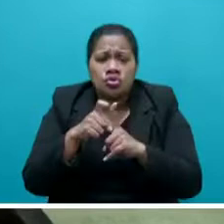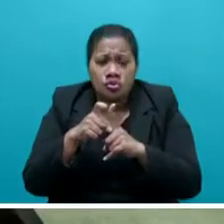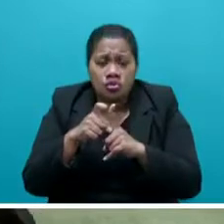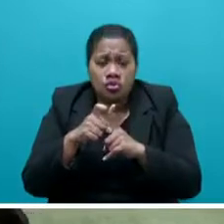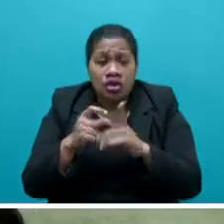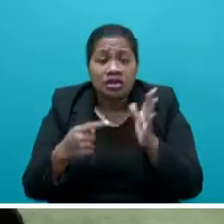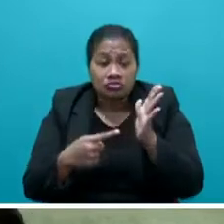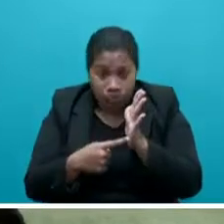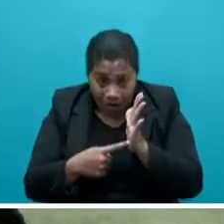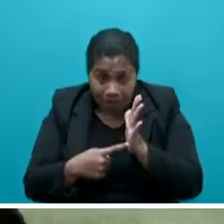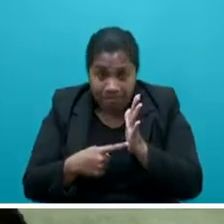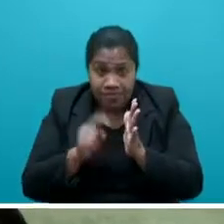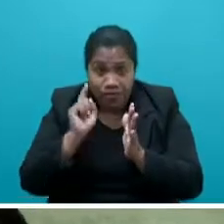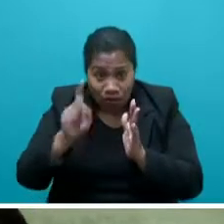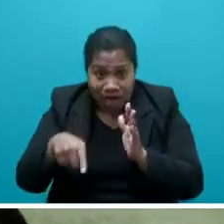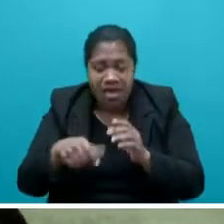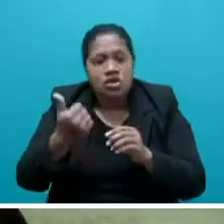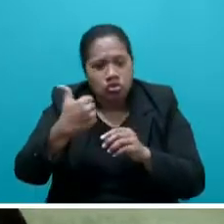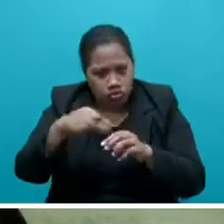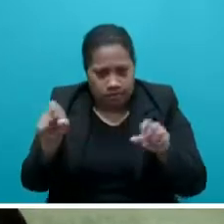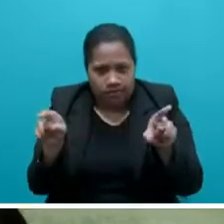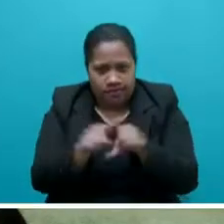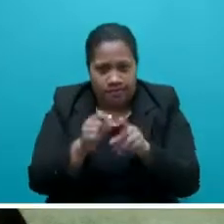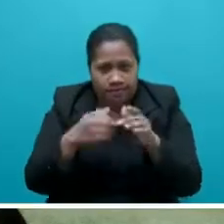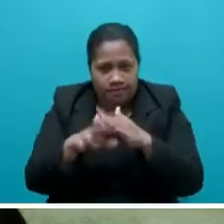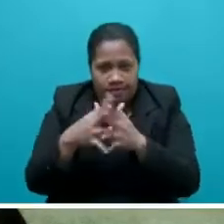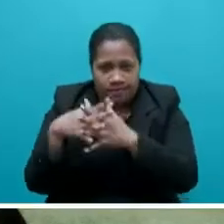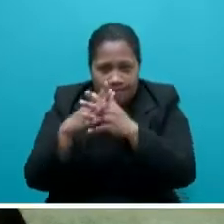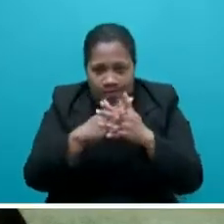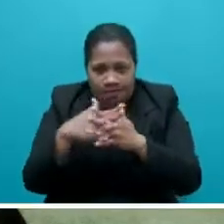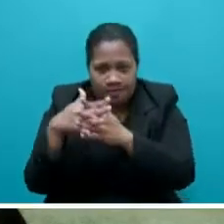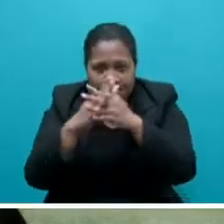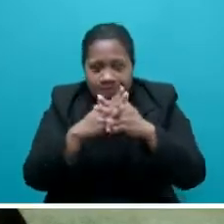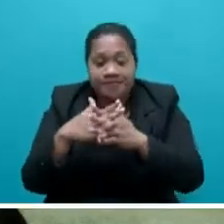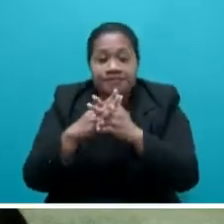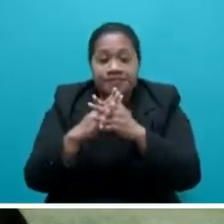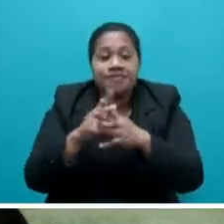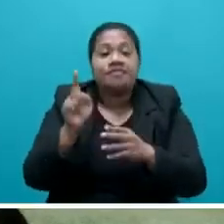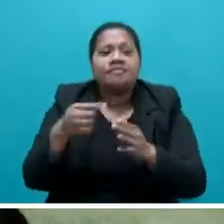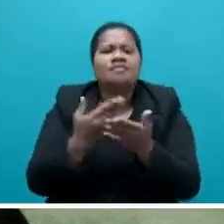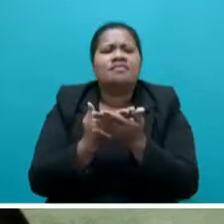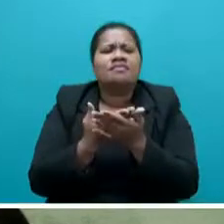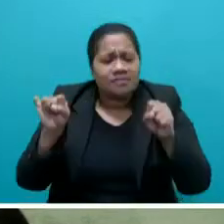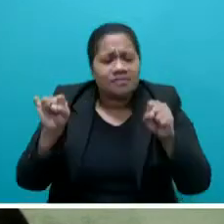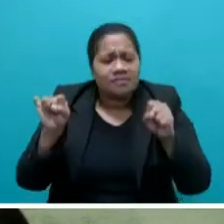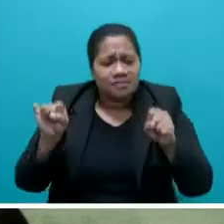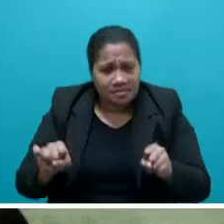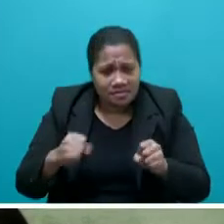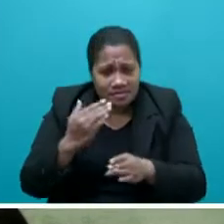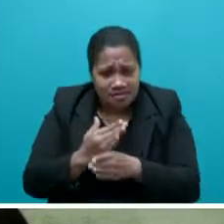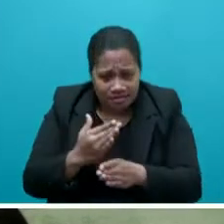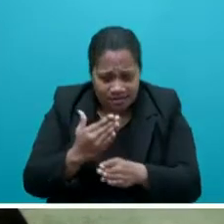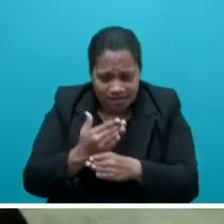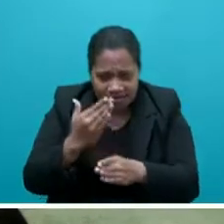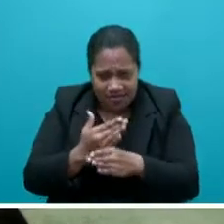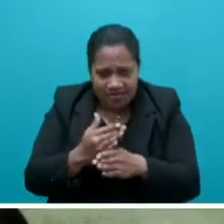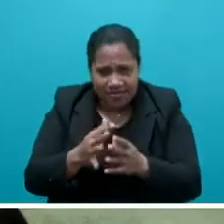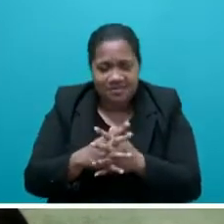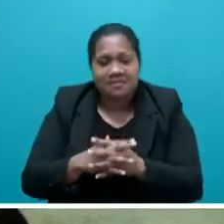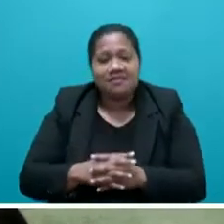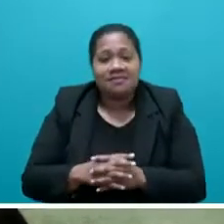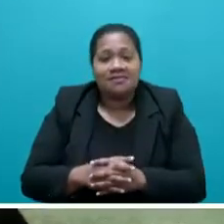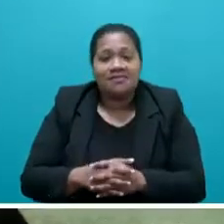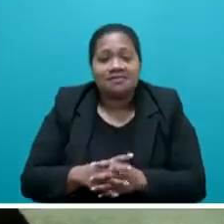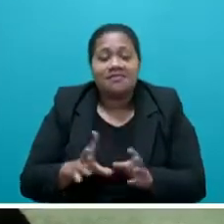has won the presidency. That's how the system works. That's what the system, no point harping on about it. You are there, we are here.